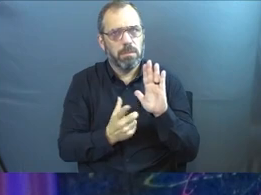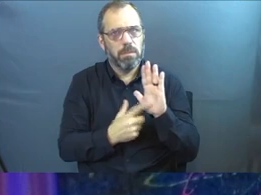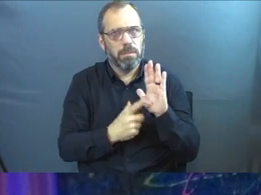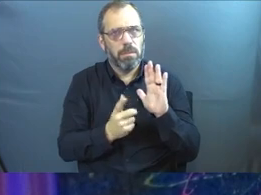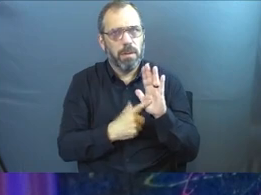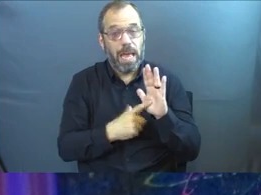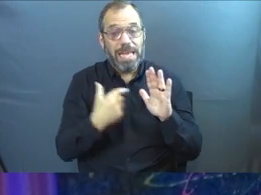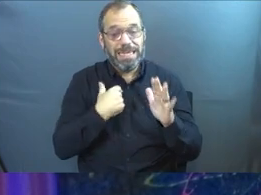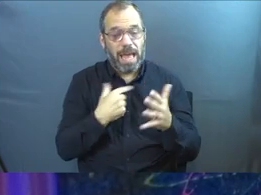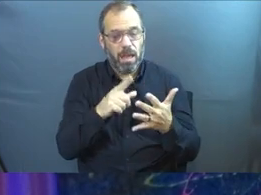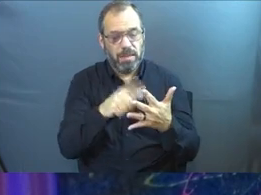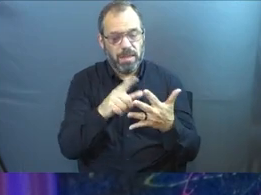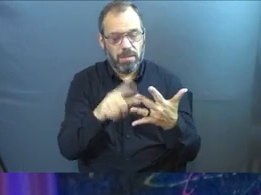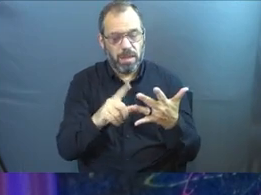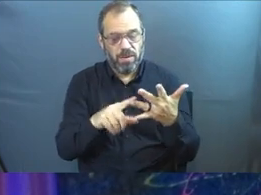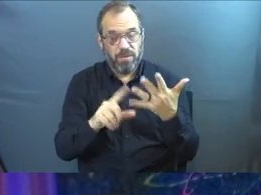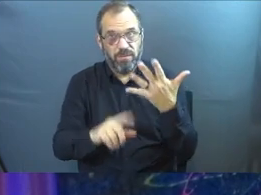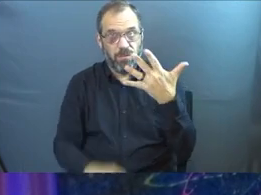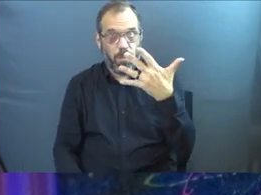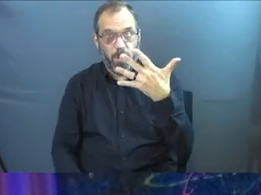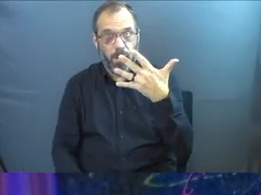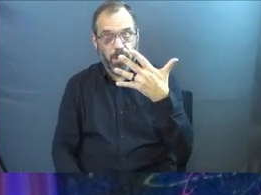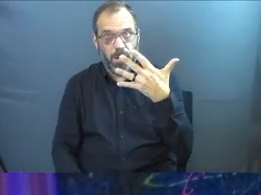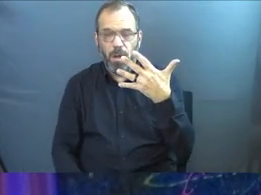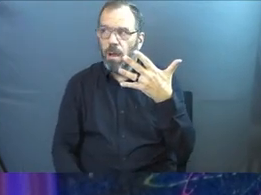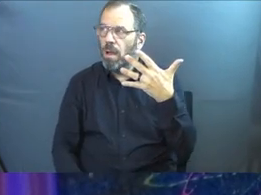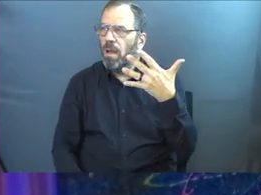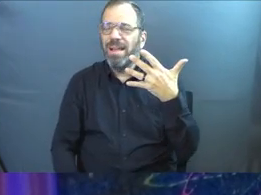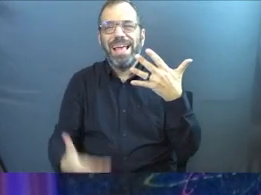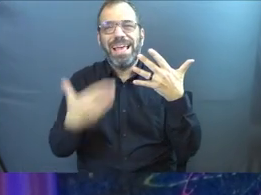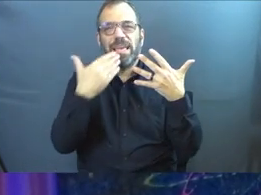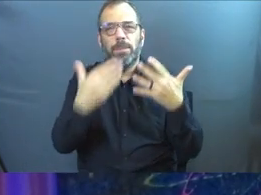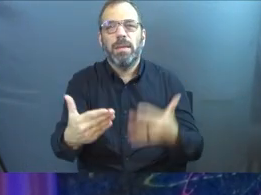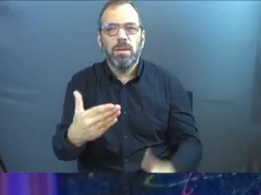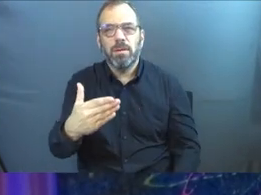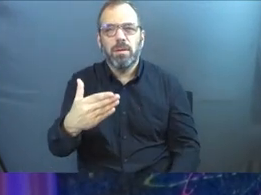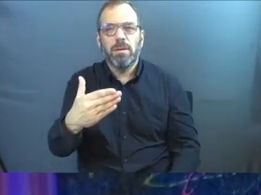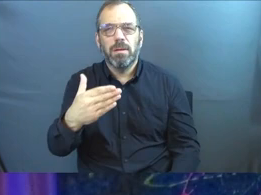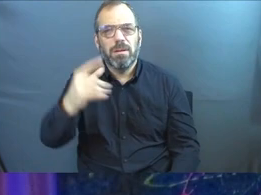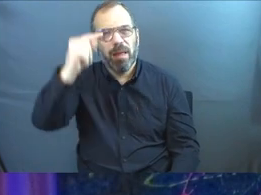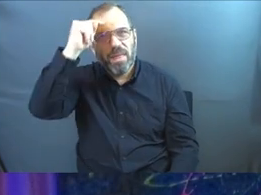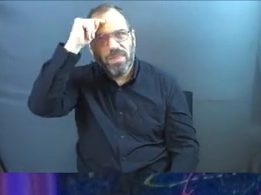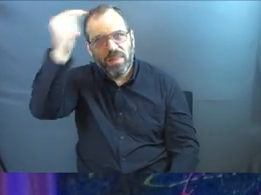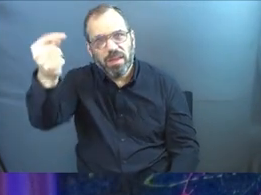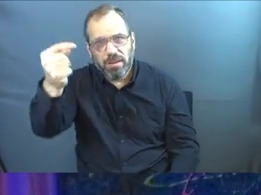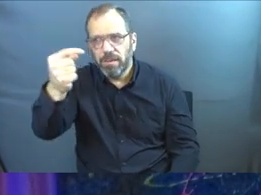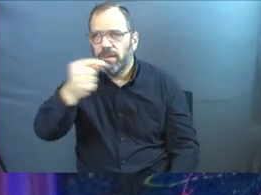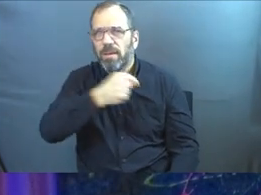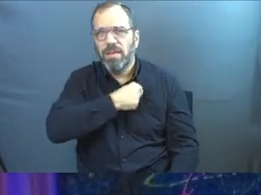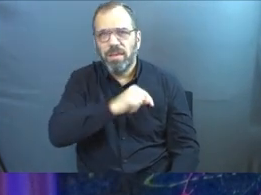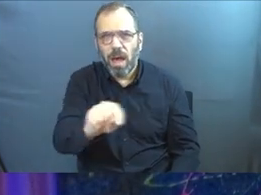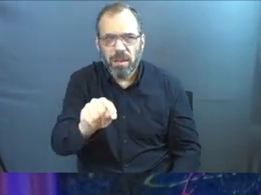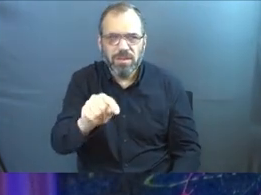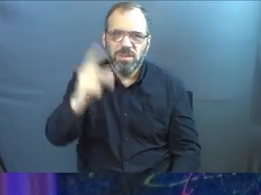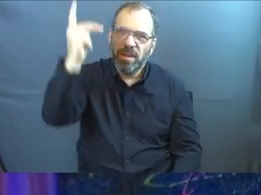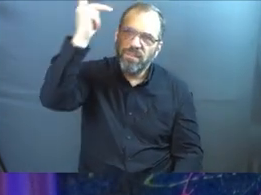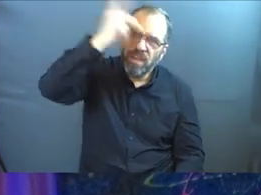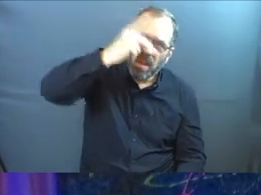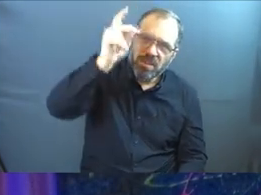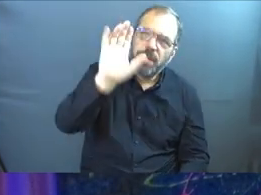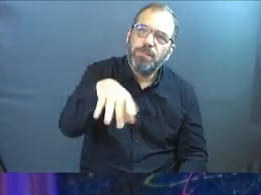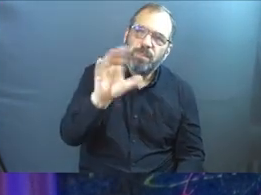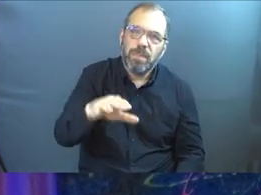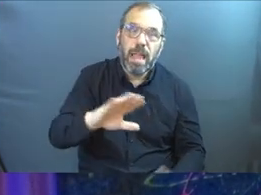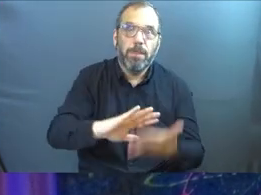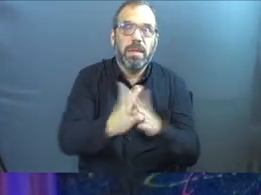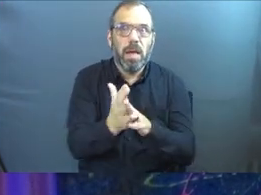As I go through the rest of these 4, this could be good theory for you. Could be theology, could be philosophy for you. Here's